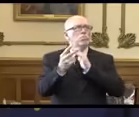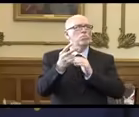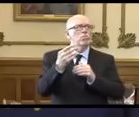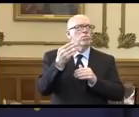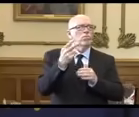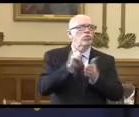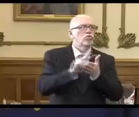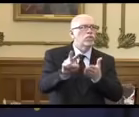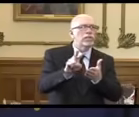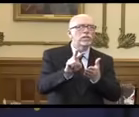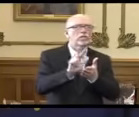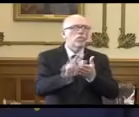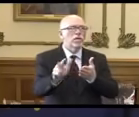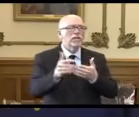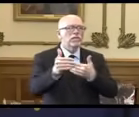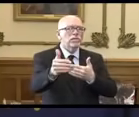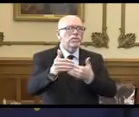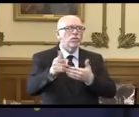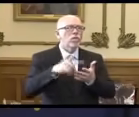or 21 days where we will be.